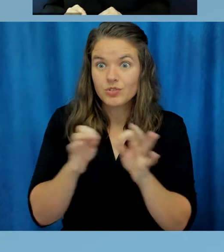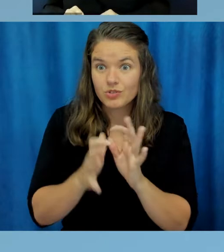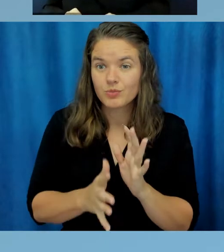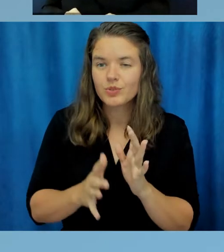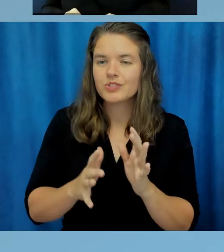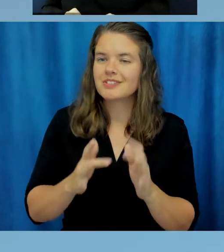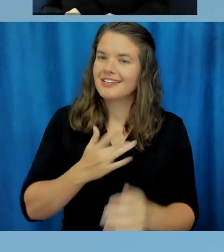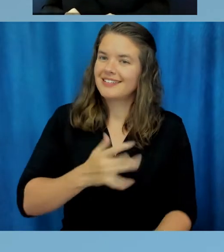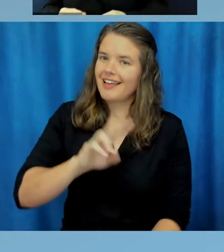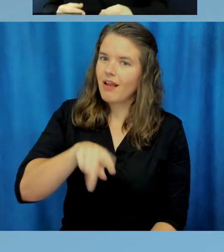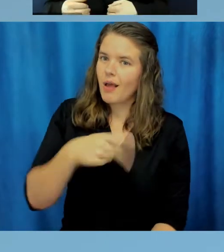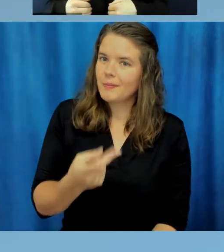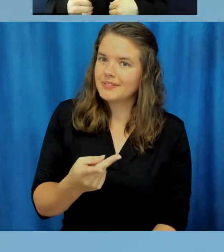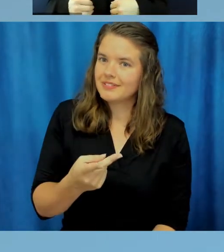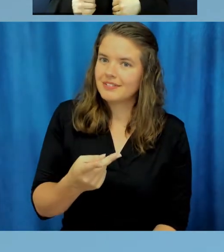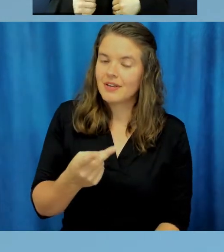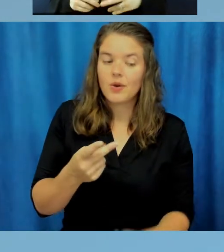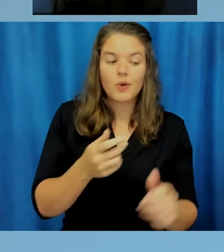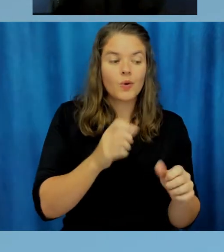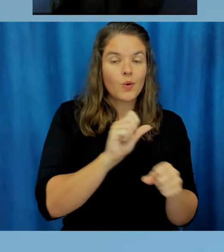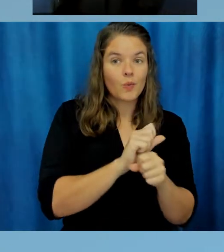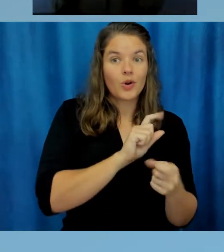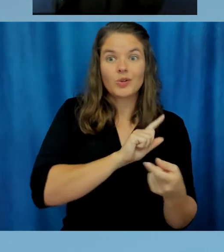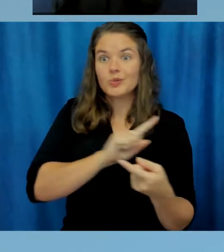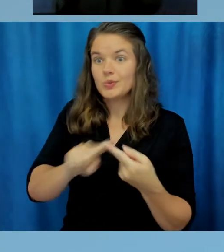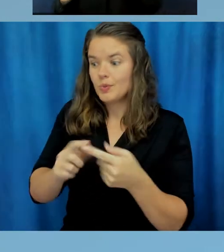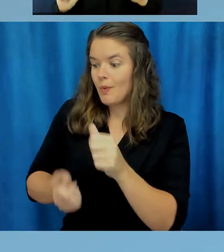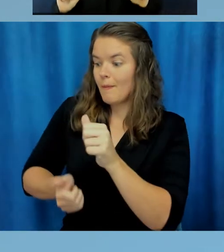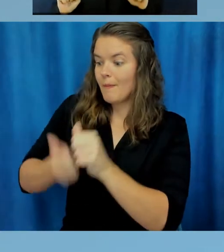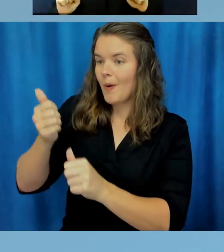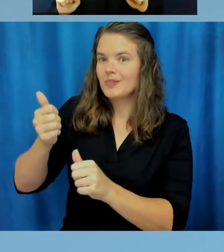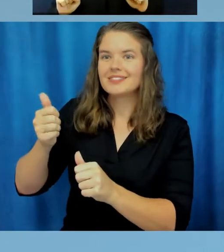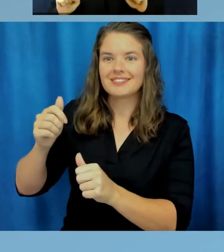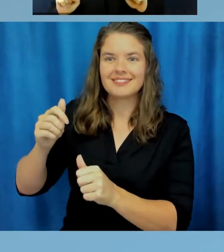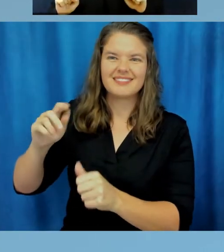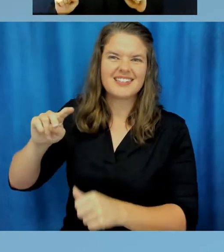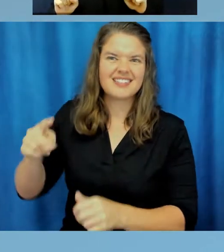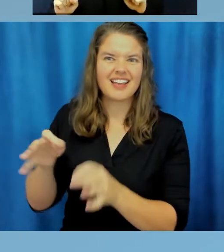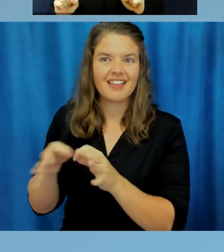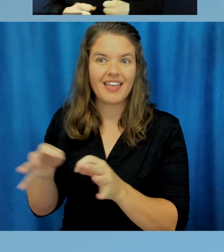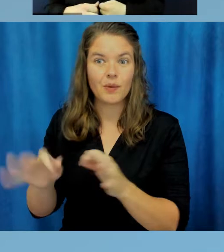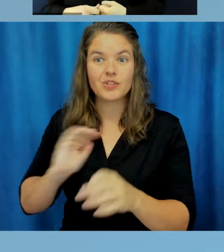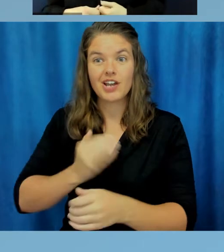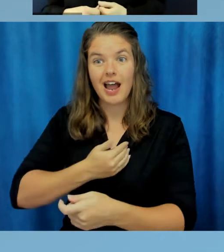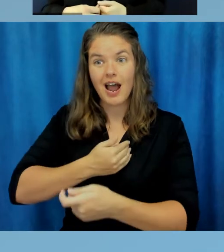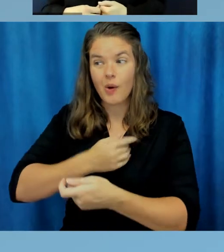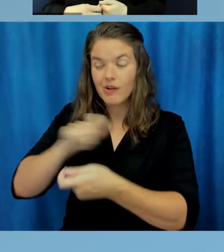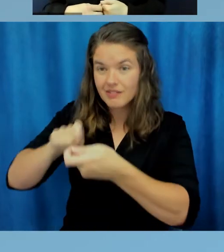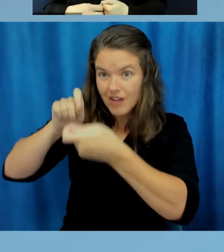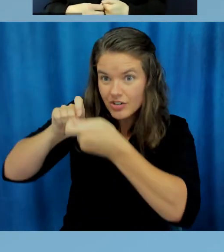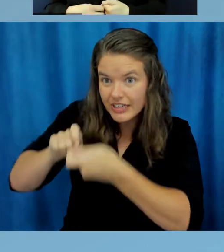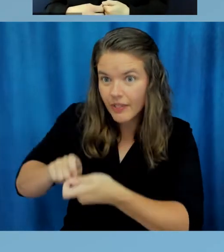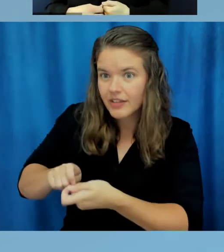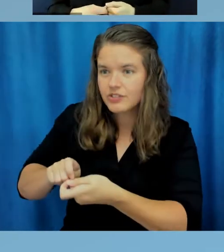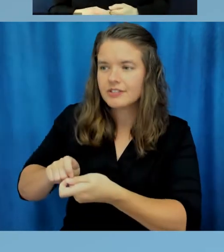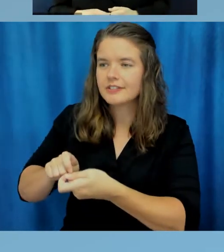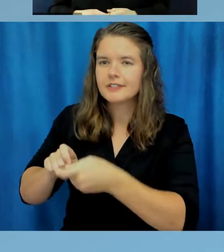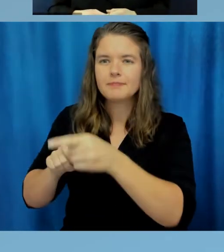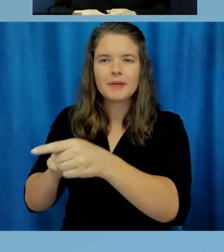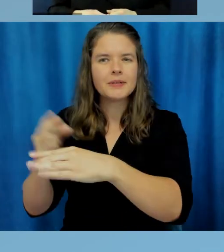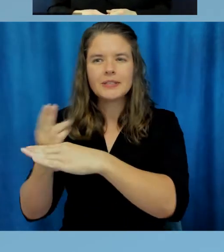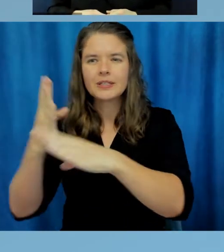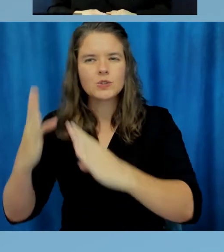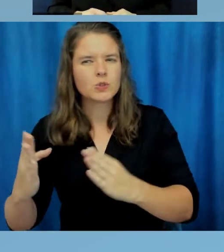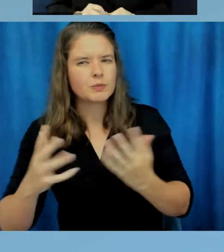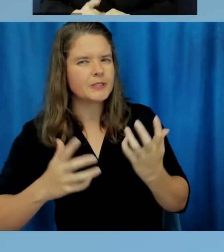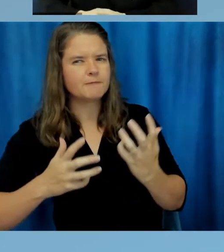their second language. And our quote unquote articulation, if you will, may not be suiting your